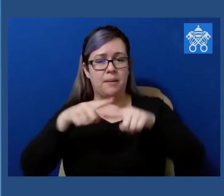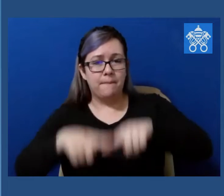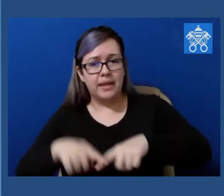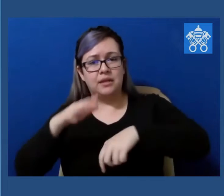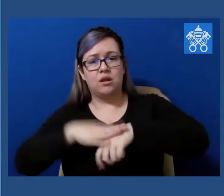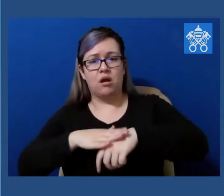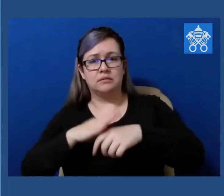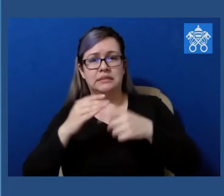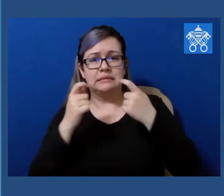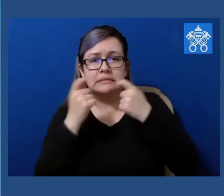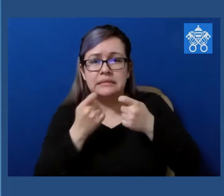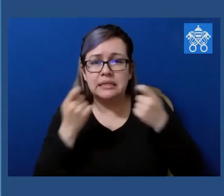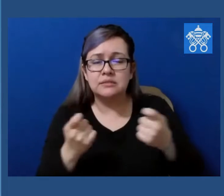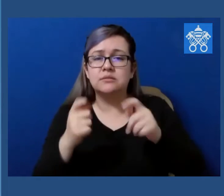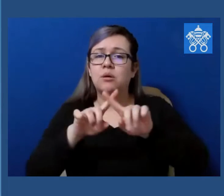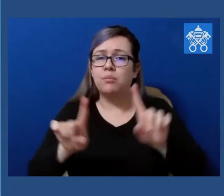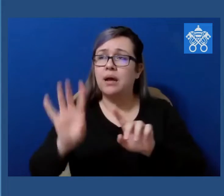mercy. This is the style of God.